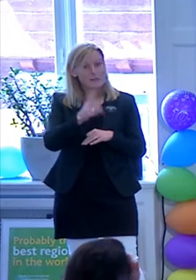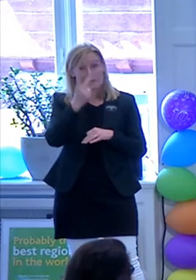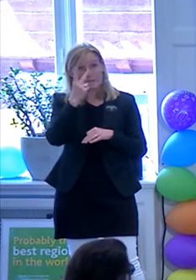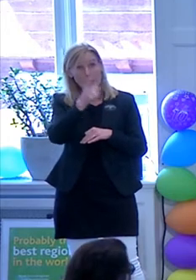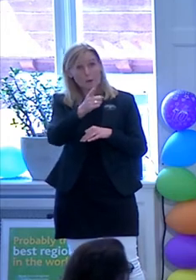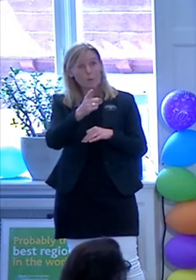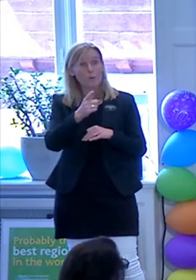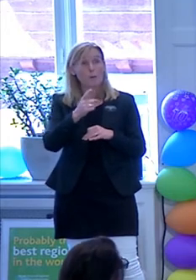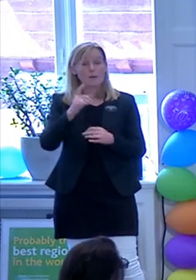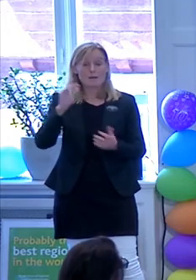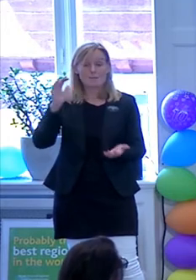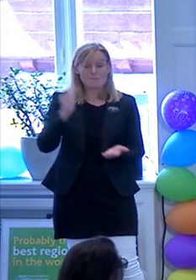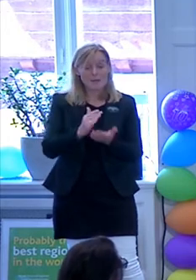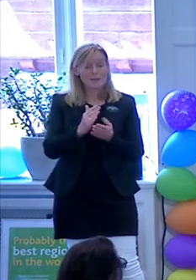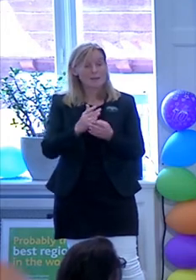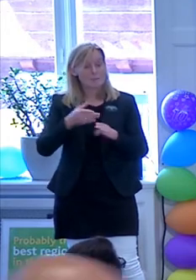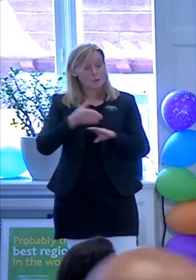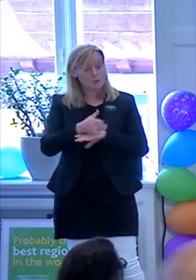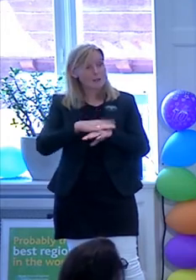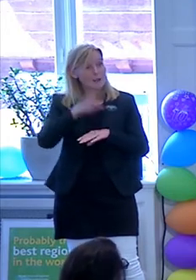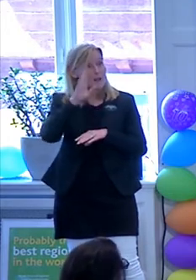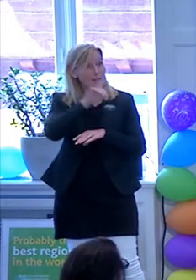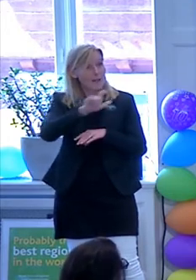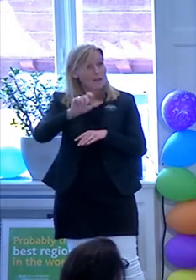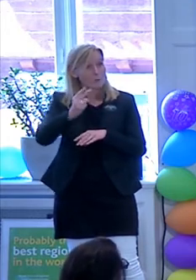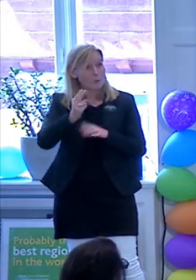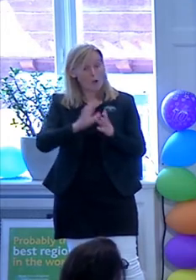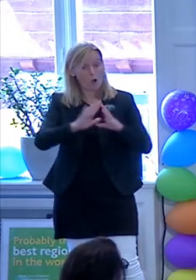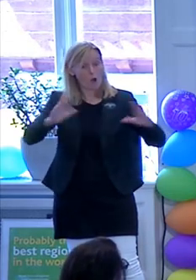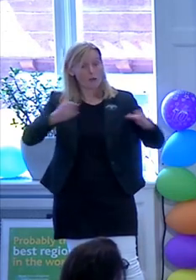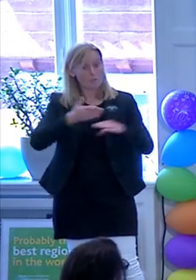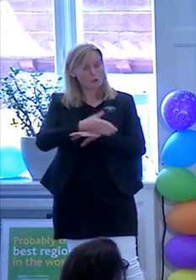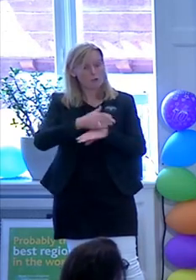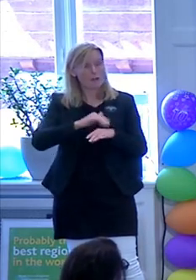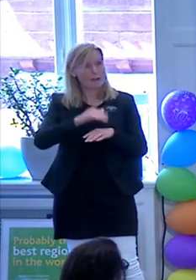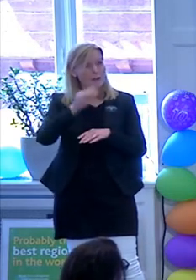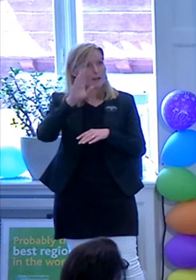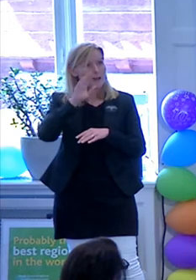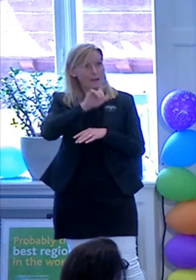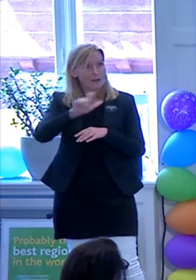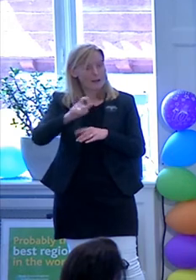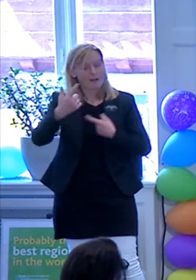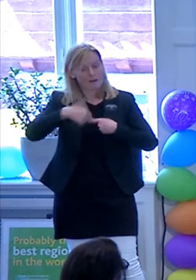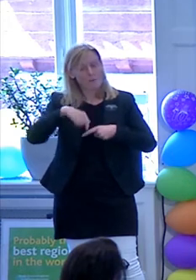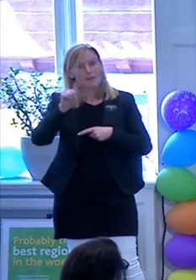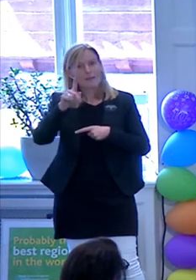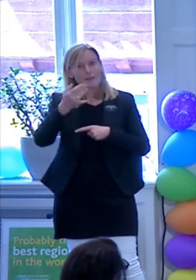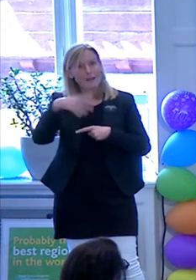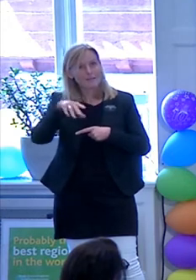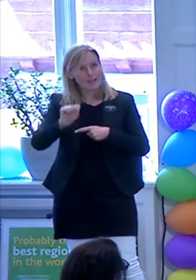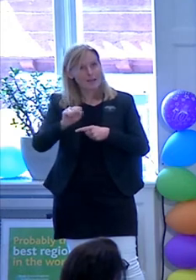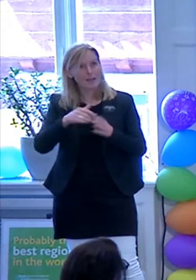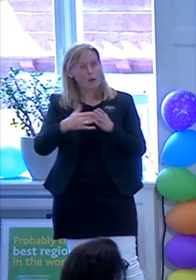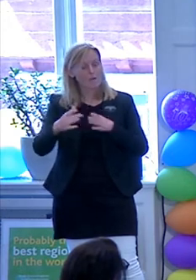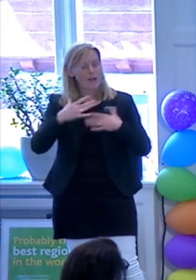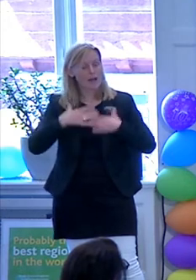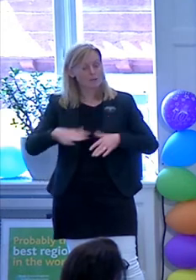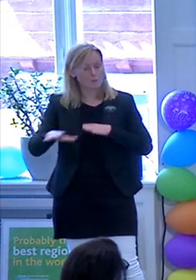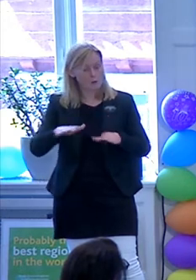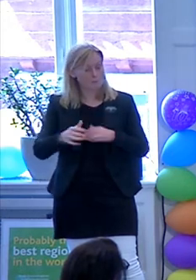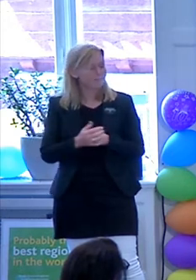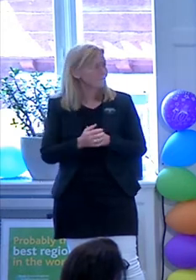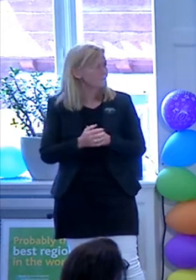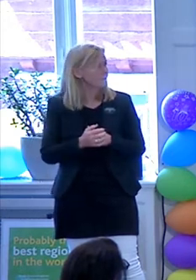any less visits to doctors or an increase in digital care usage on that